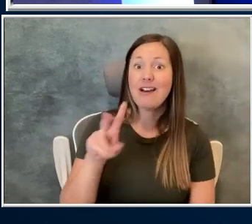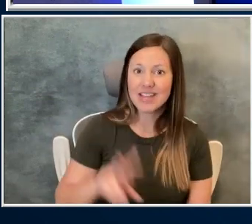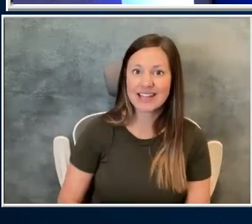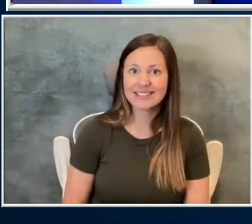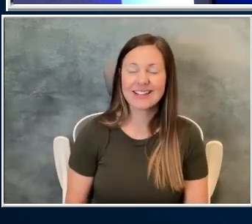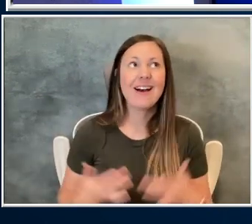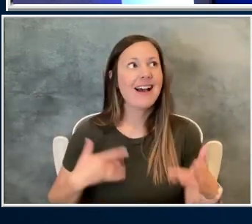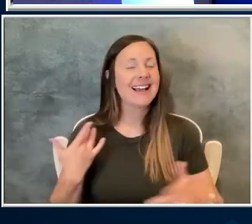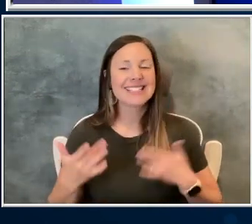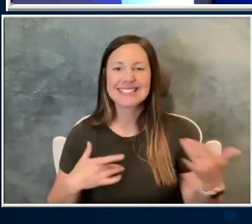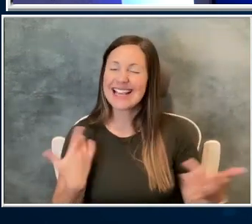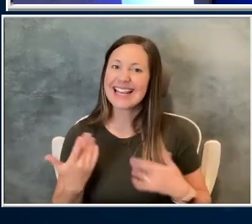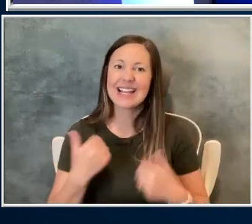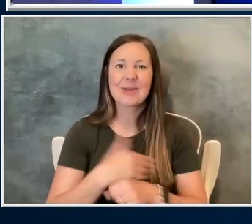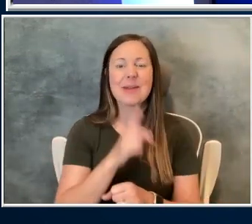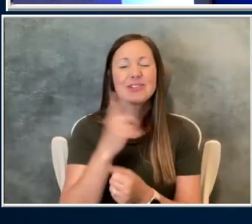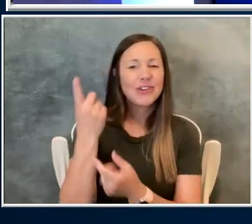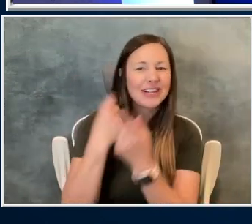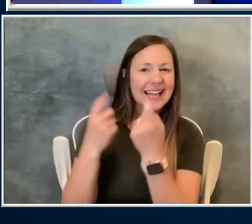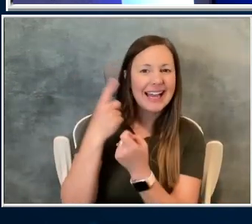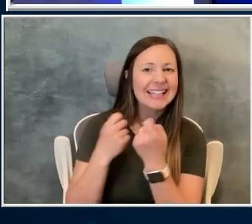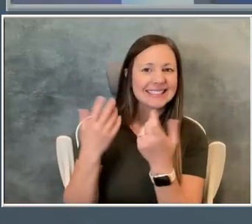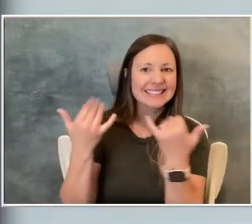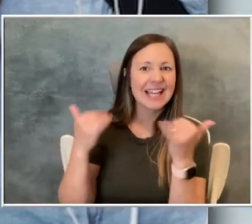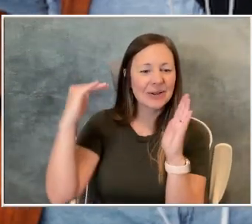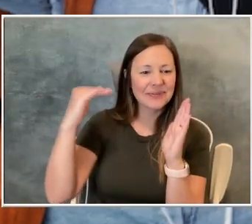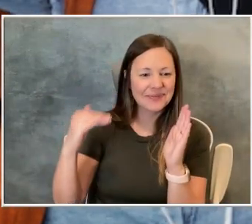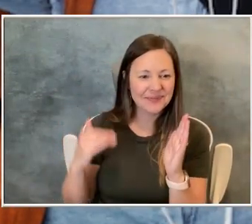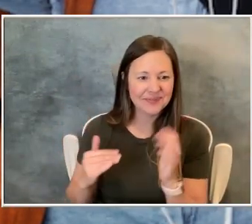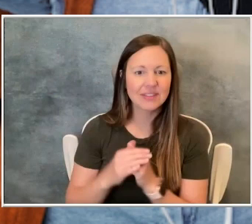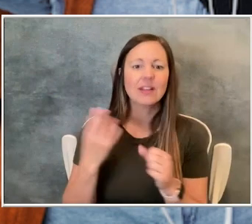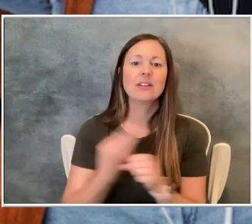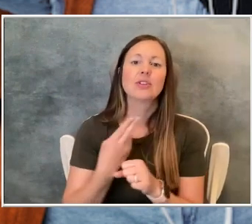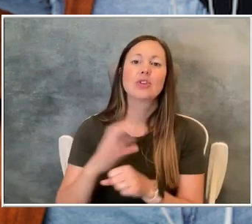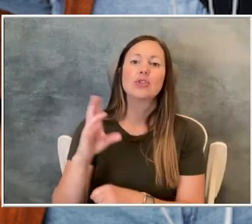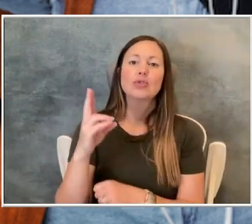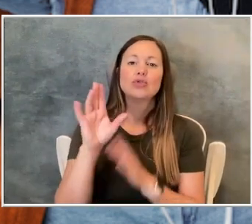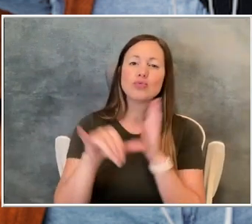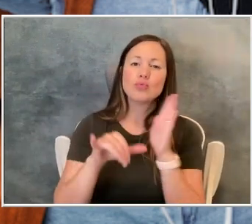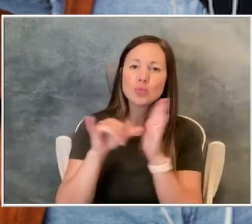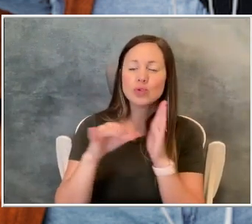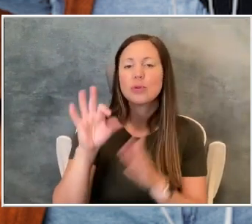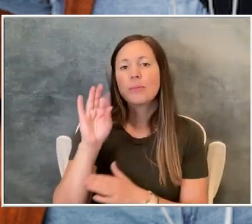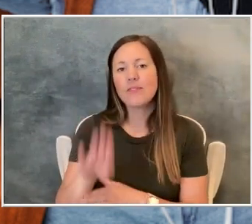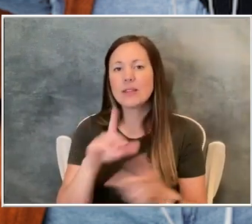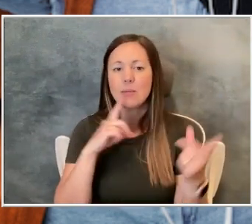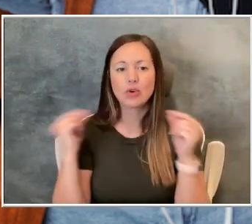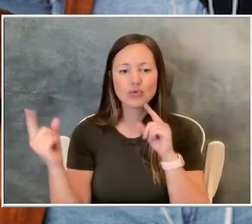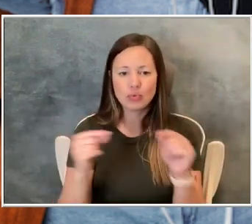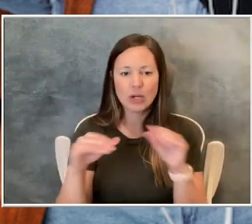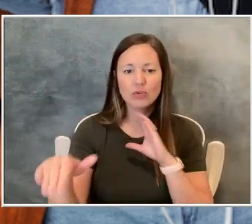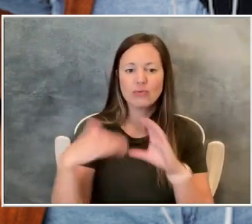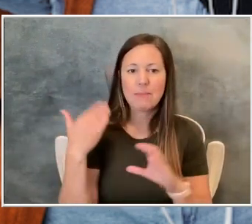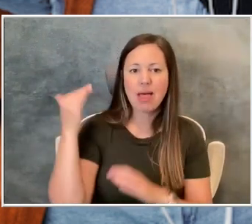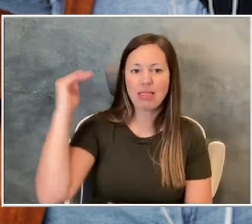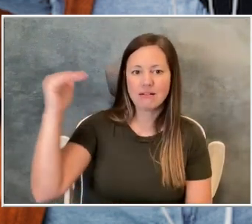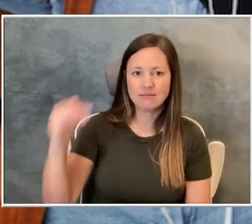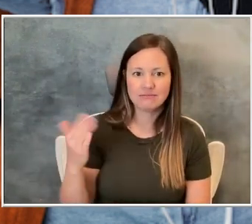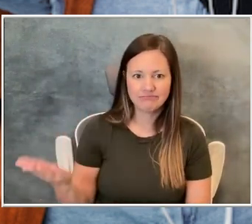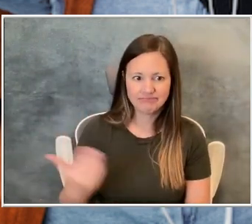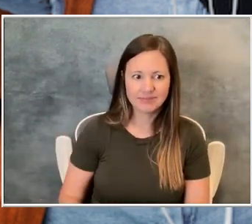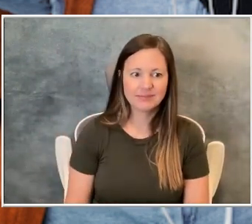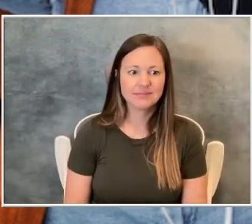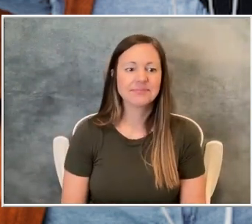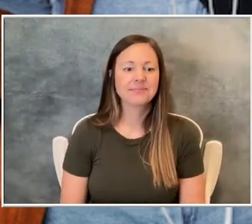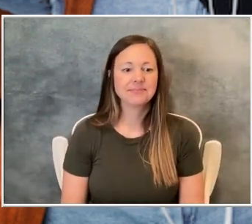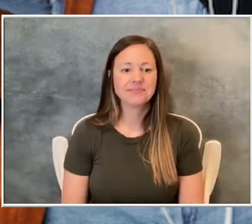to ask Matt, Dr. Nangia, Dr. Hawkinson your questions. Use the chat on YouTube or Facebook. Tweet us or email us at the Medical News Network. Info is there on your